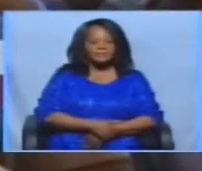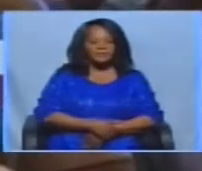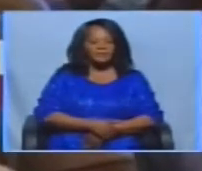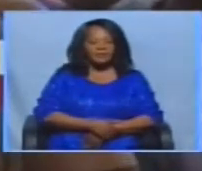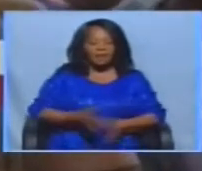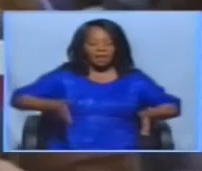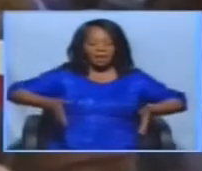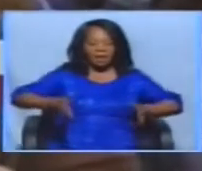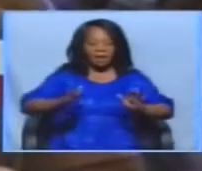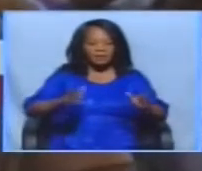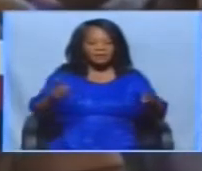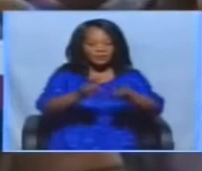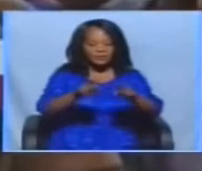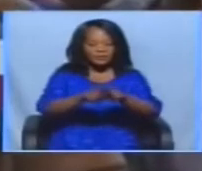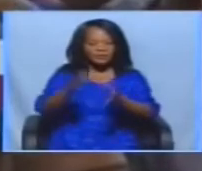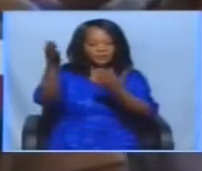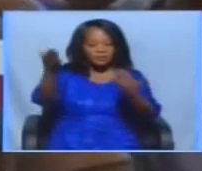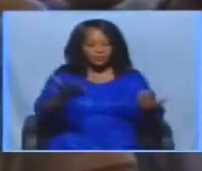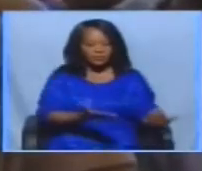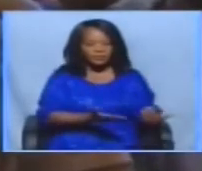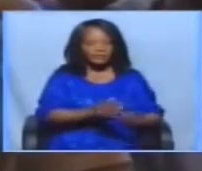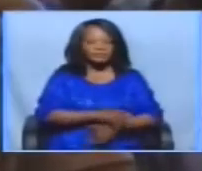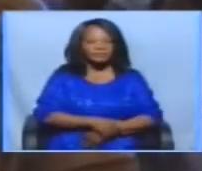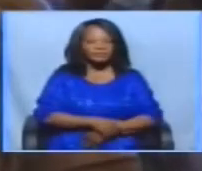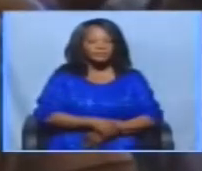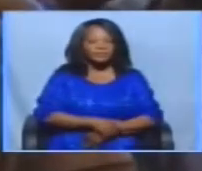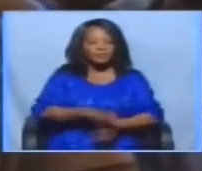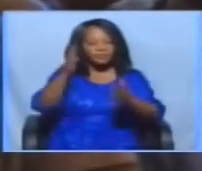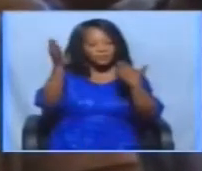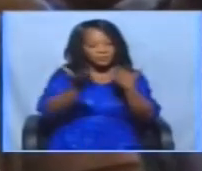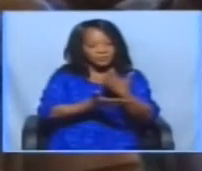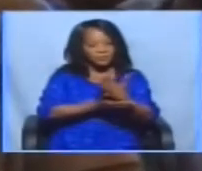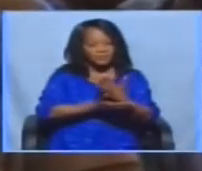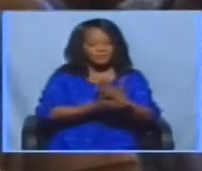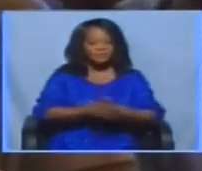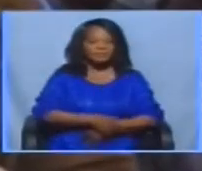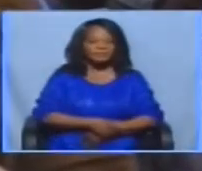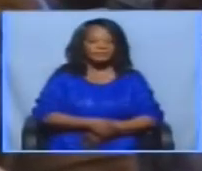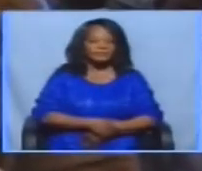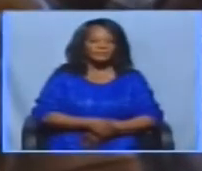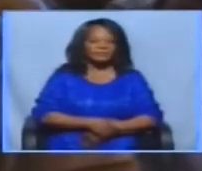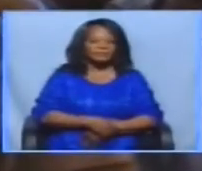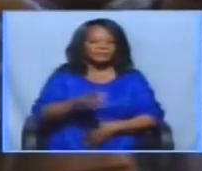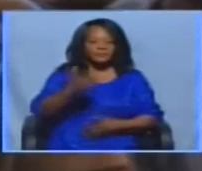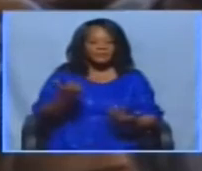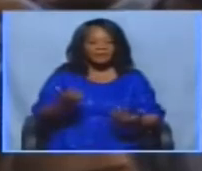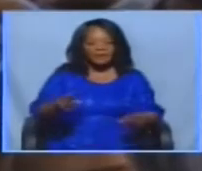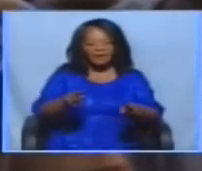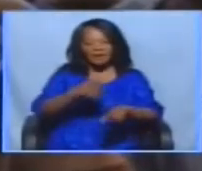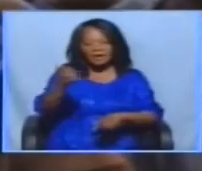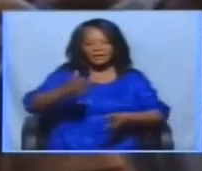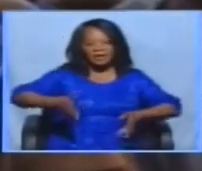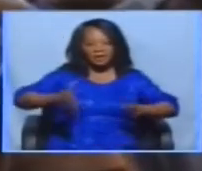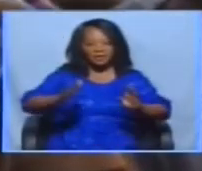introduced at 35% of basic. We also want housing allowance to be increased to 35%, not the kind of one that we are